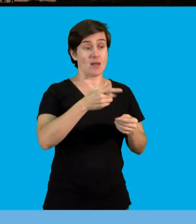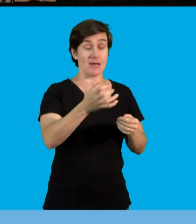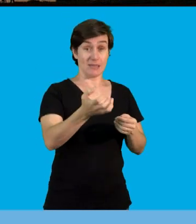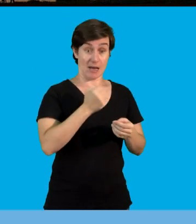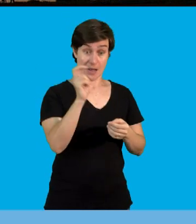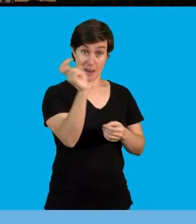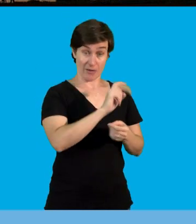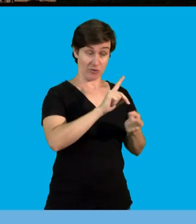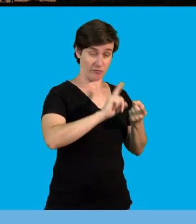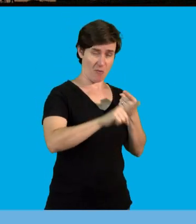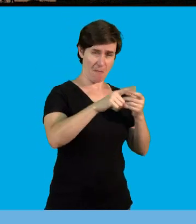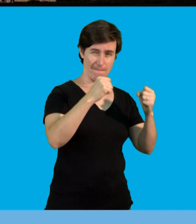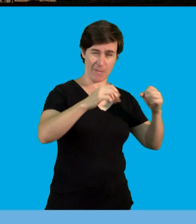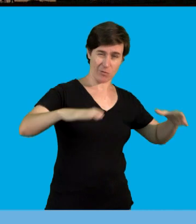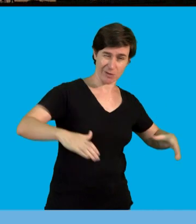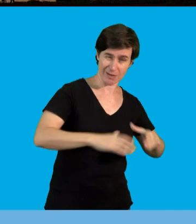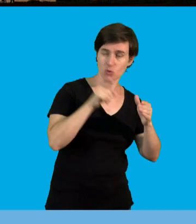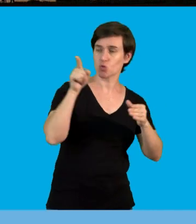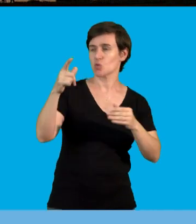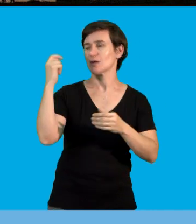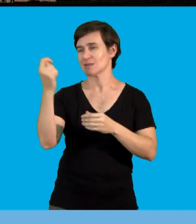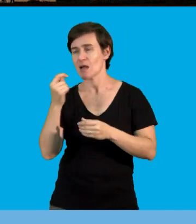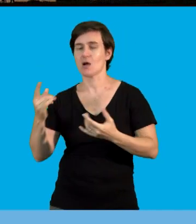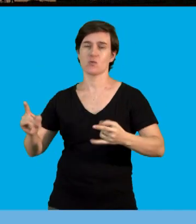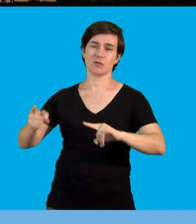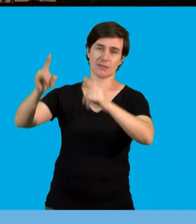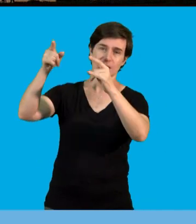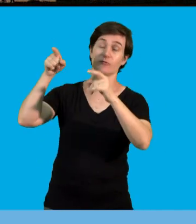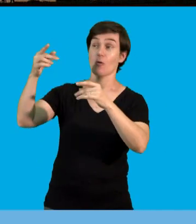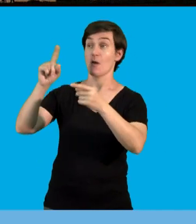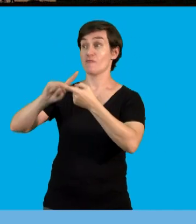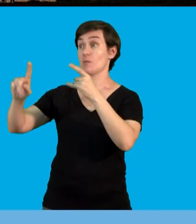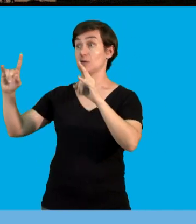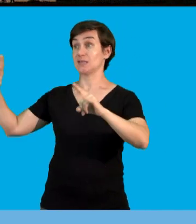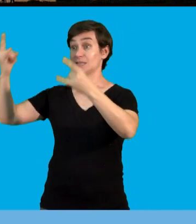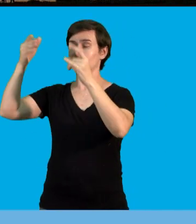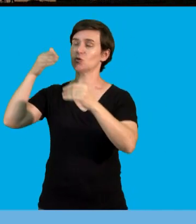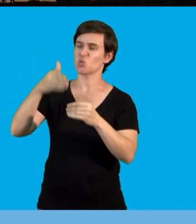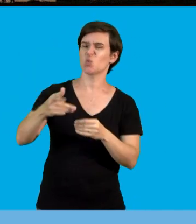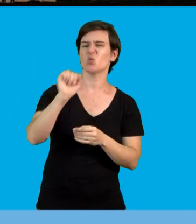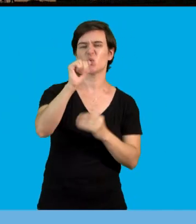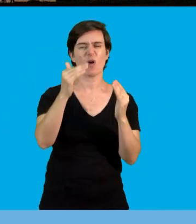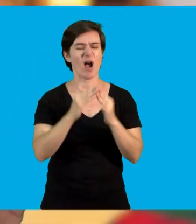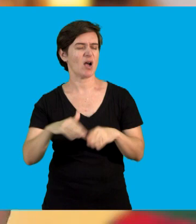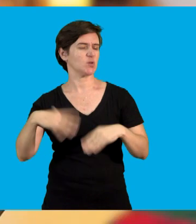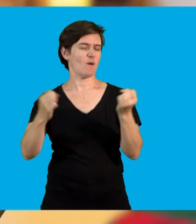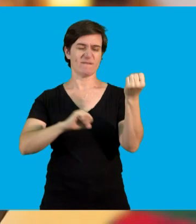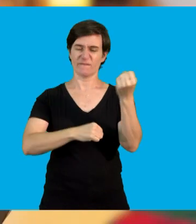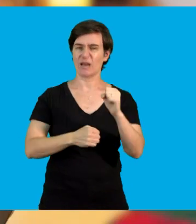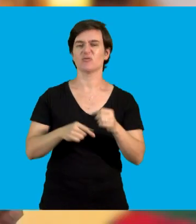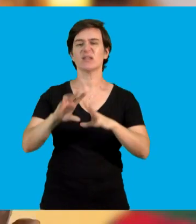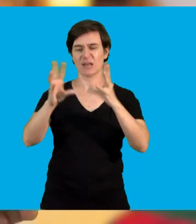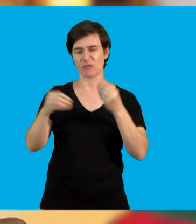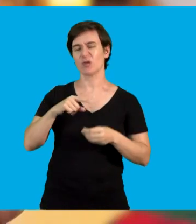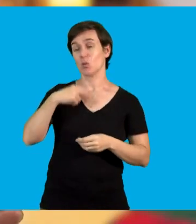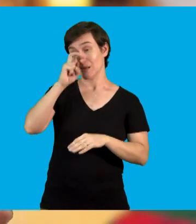from the power station to the towns or to the cities, from the cities into your house, into the factory nearby, and to everything